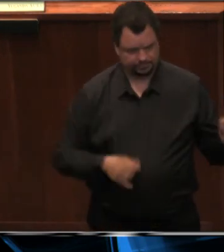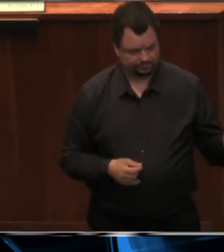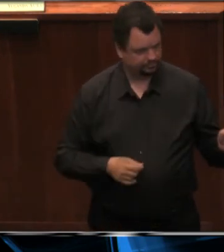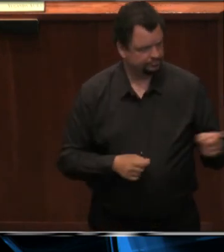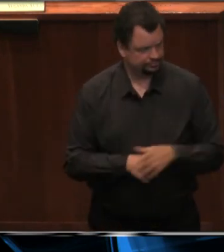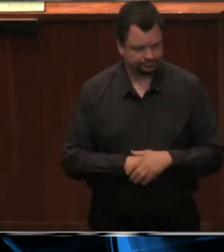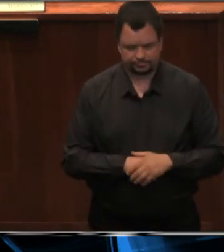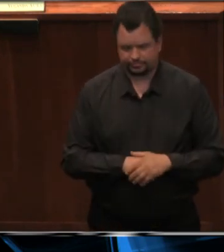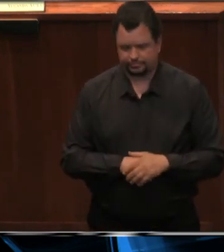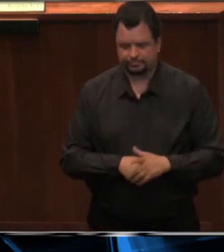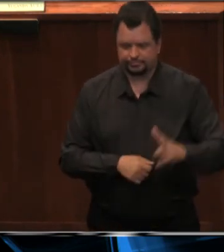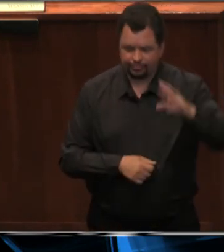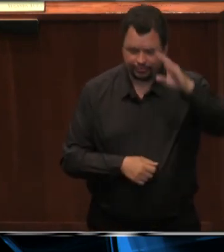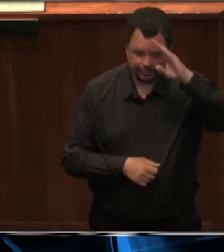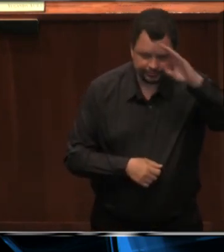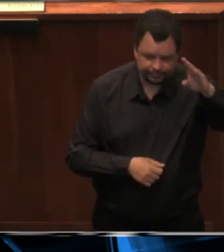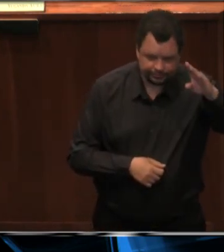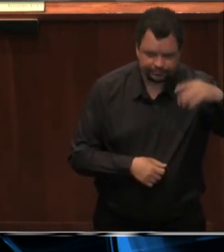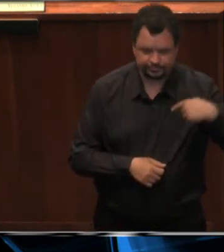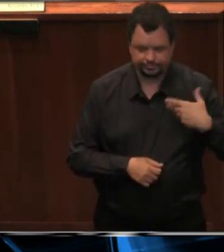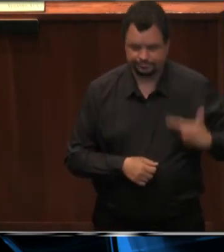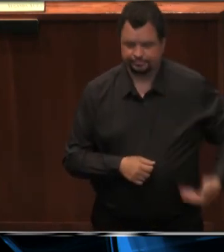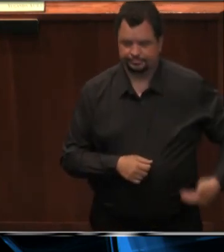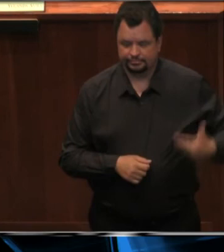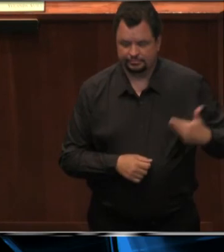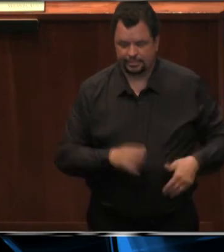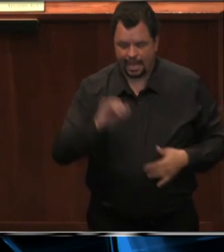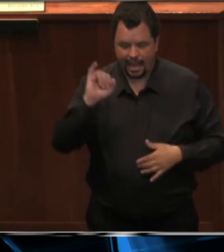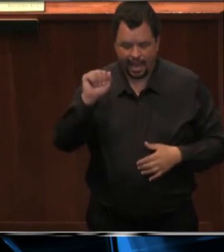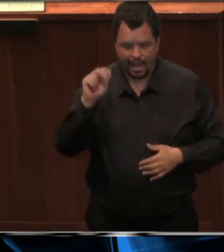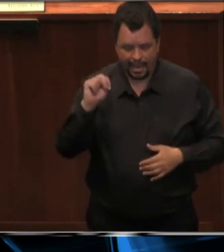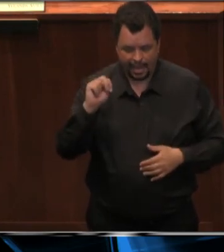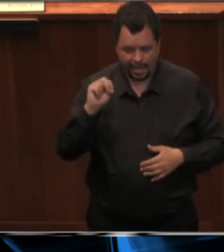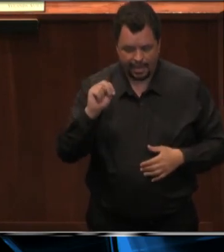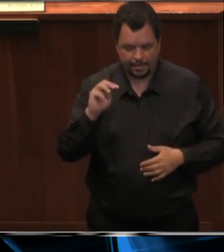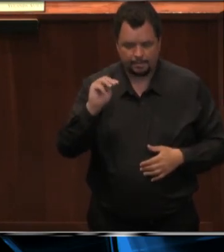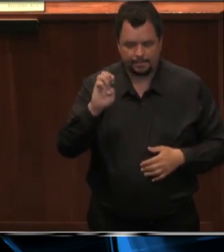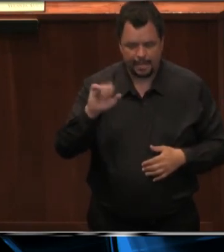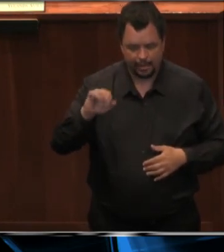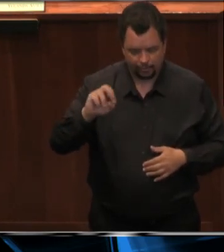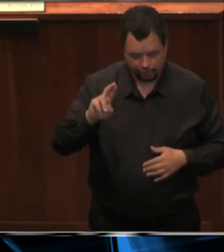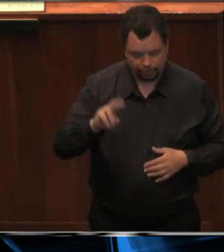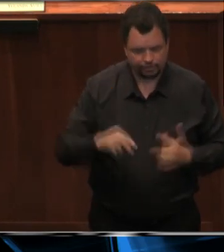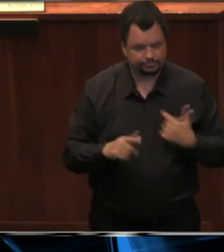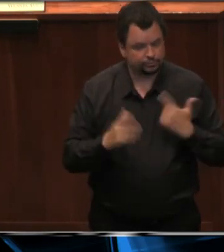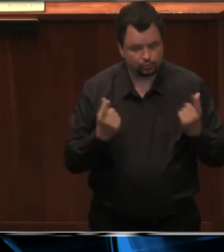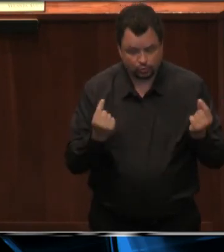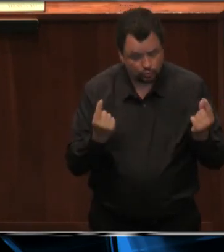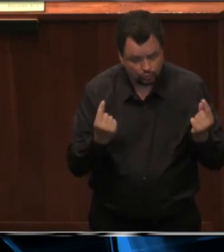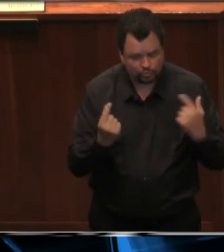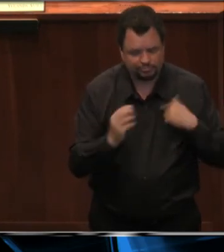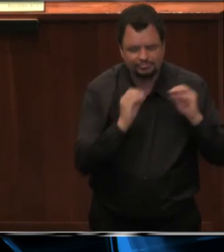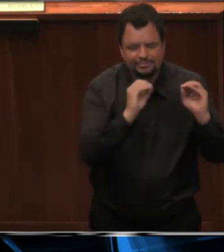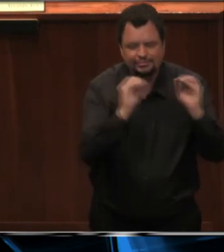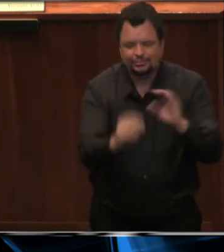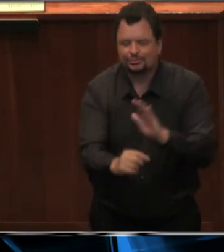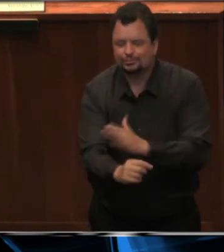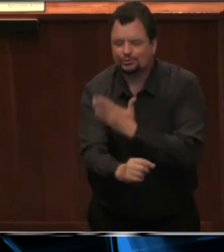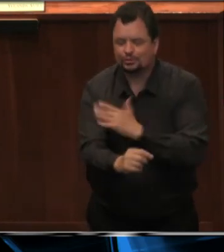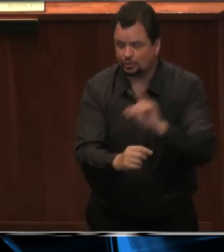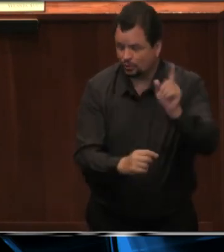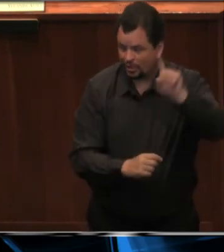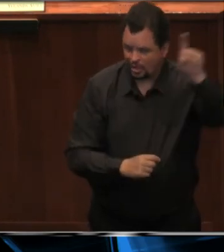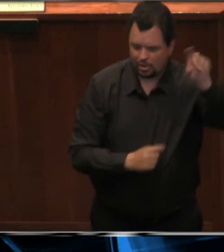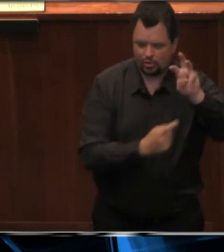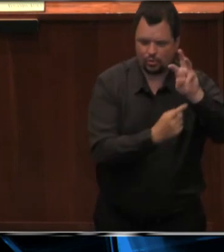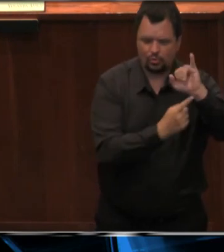Hello, my name is Ian Meyer. I'm a K-5 music teacher in Whitefield. I teach at Sunrise Elementary. I'm going to keep my comments short because I want to be to